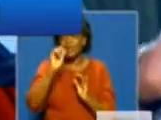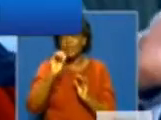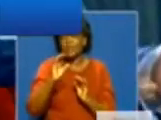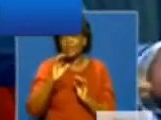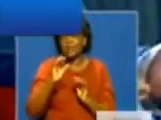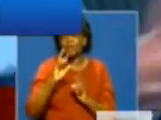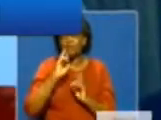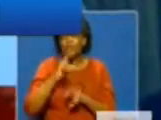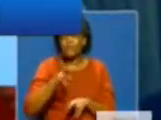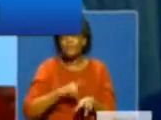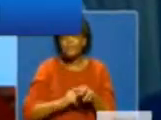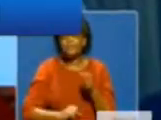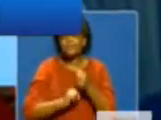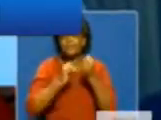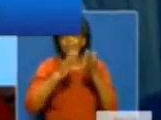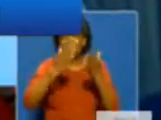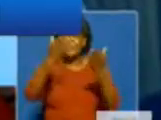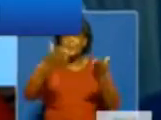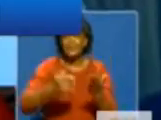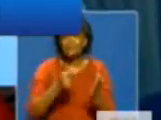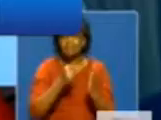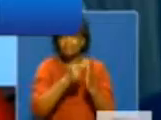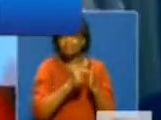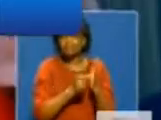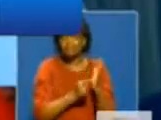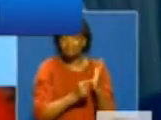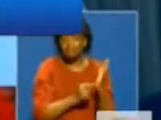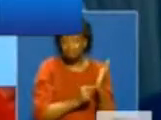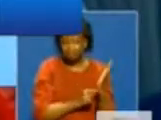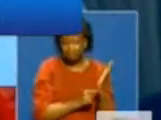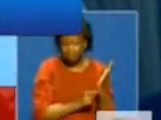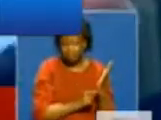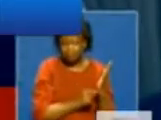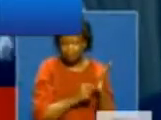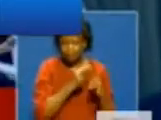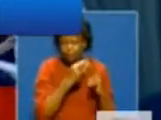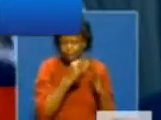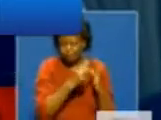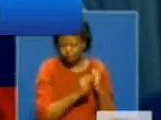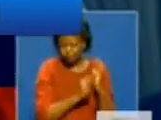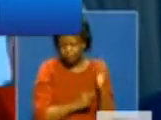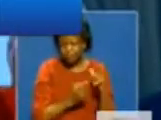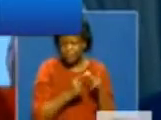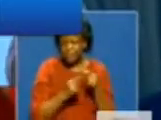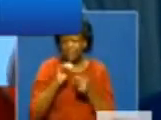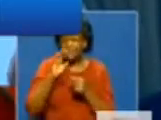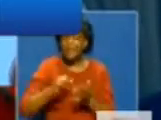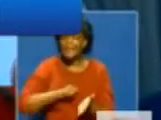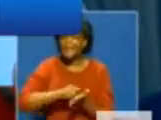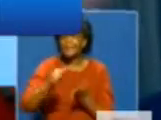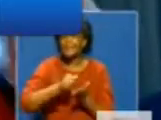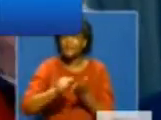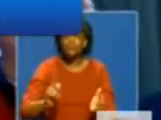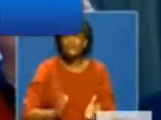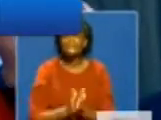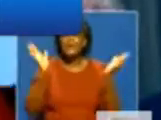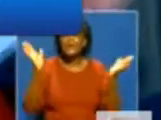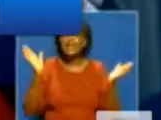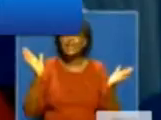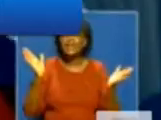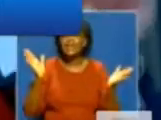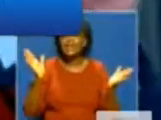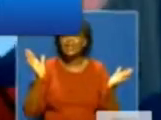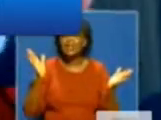the supporters come with a list of names, the IBC then publishes it to the public, just